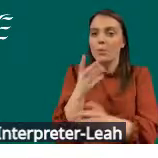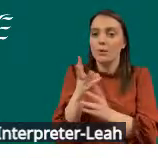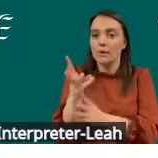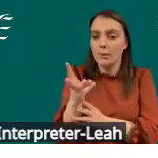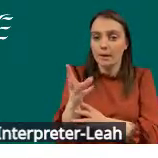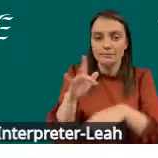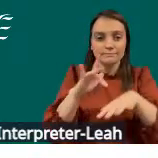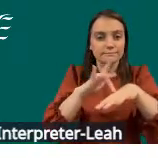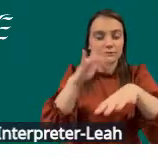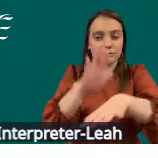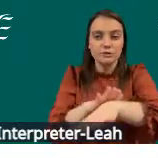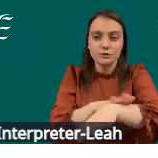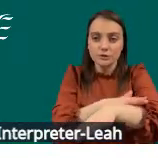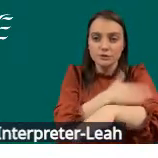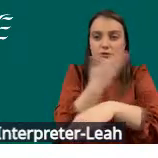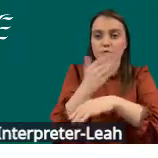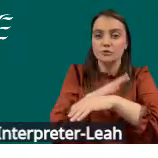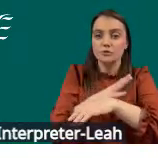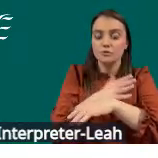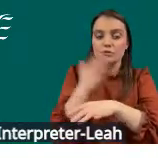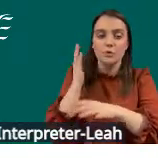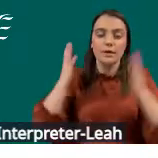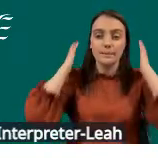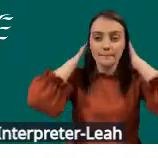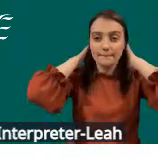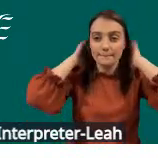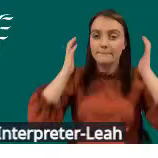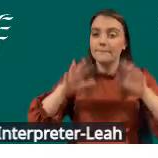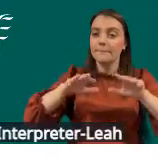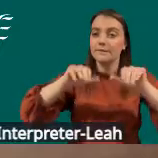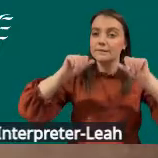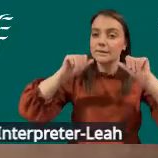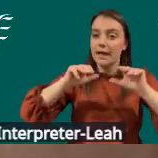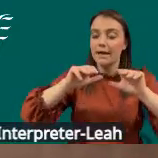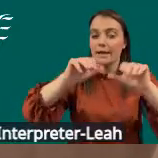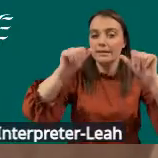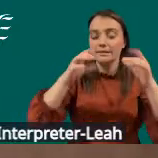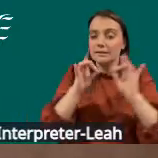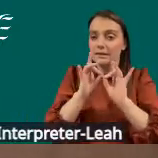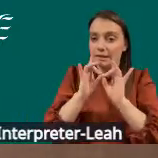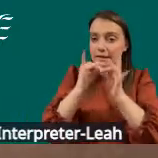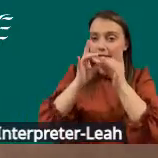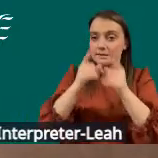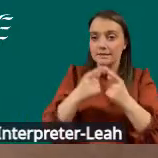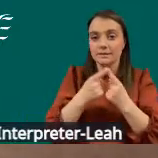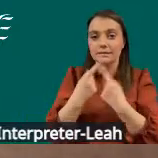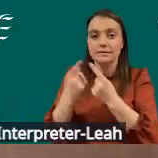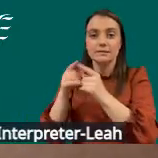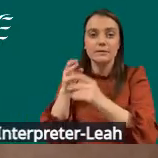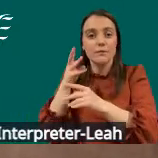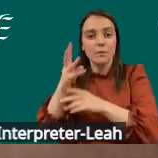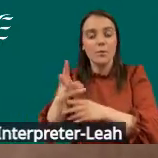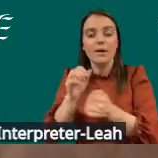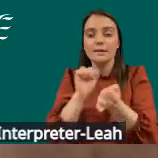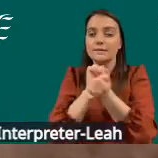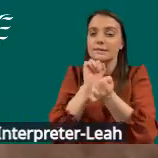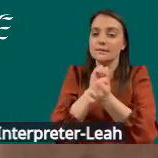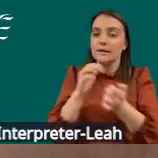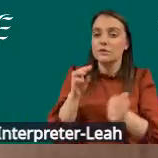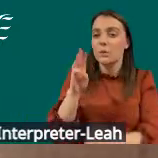Touching, stroking, massaging, kissing are some of the many ways in which sexual pleasure can be